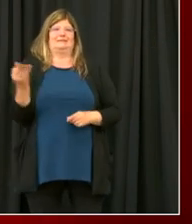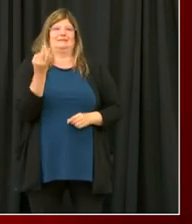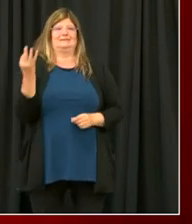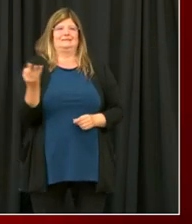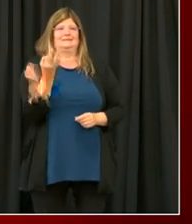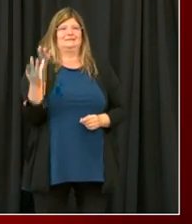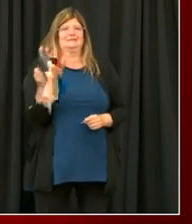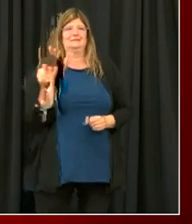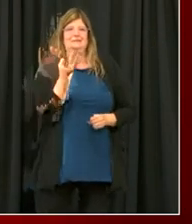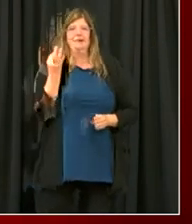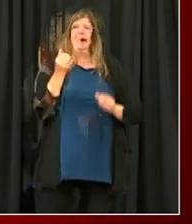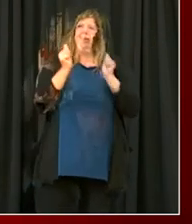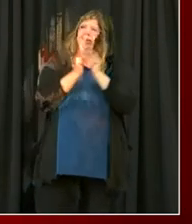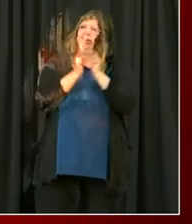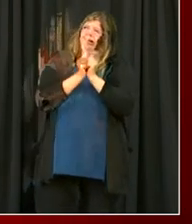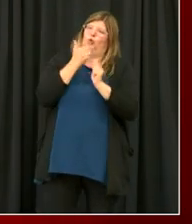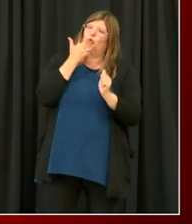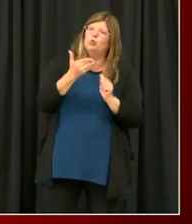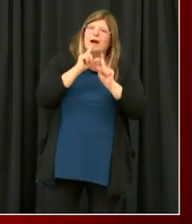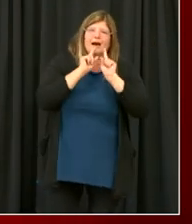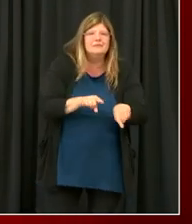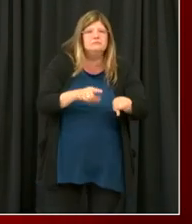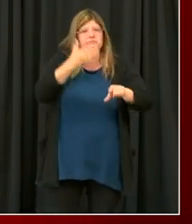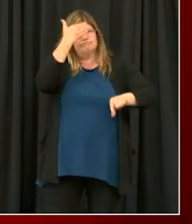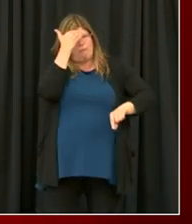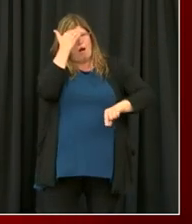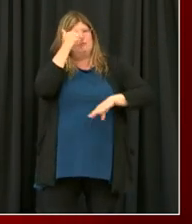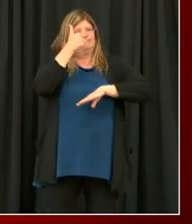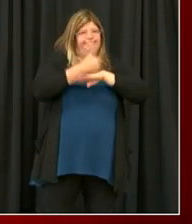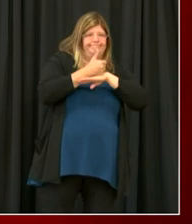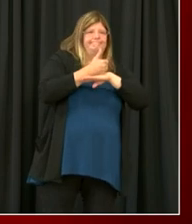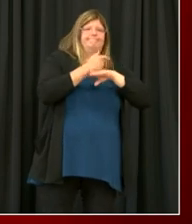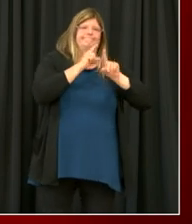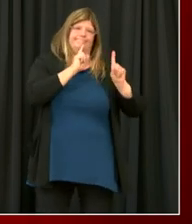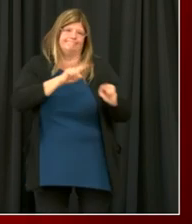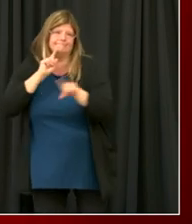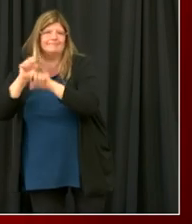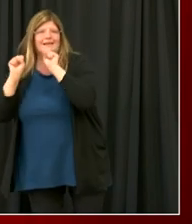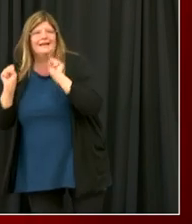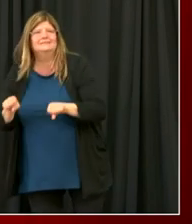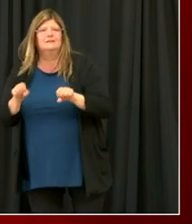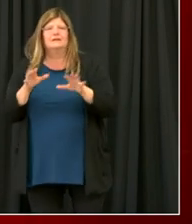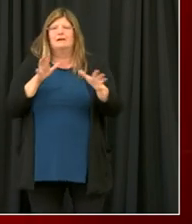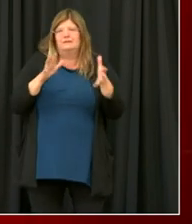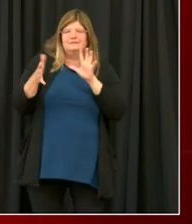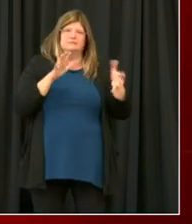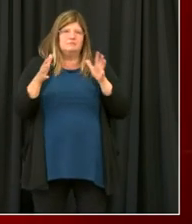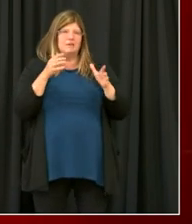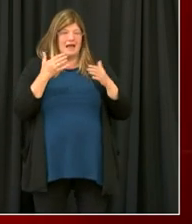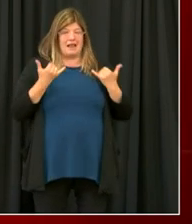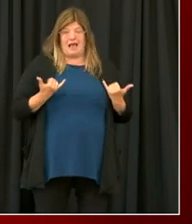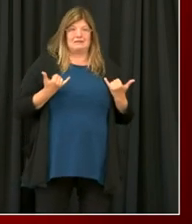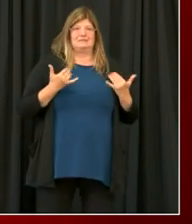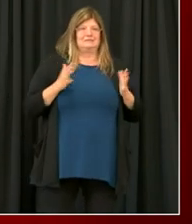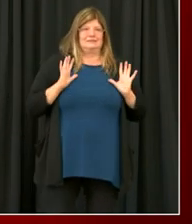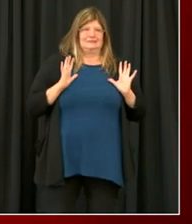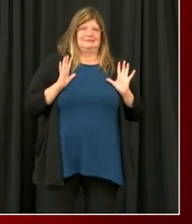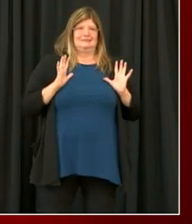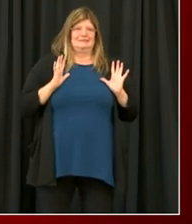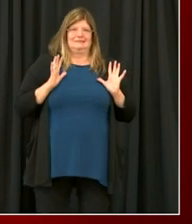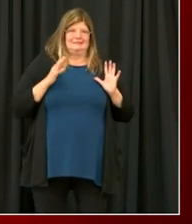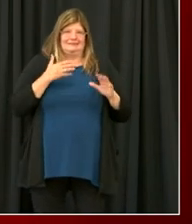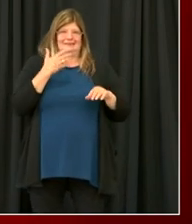the things that could be loosened in phase 2. So the earliest I'd likely be able to talk about that